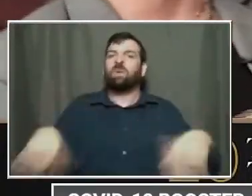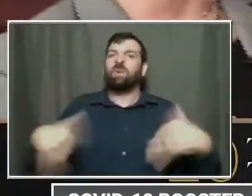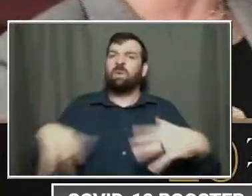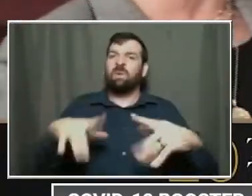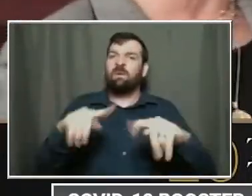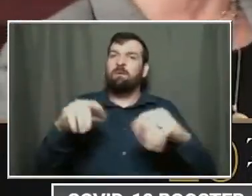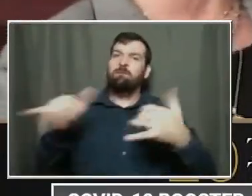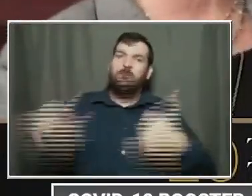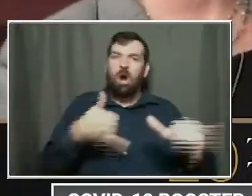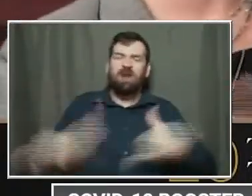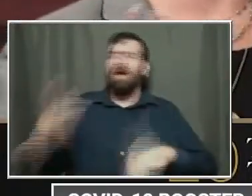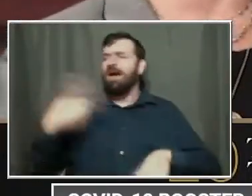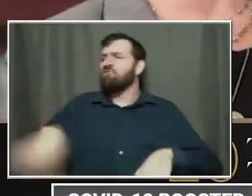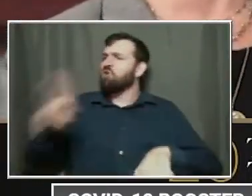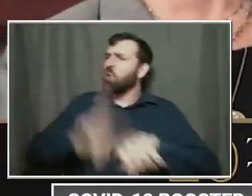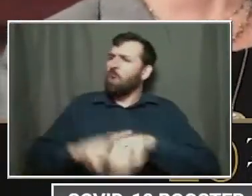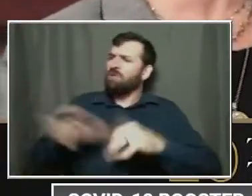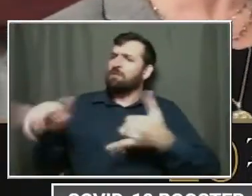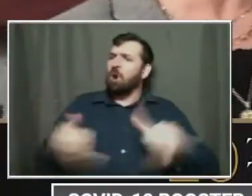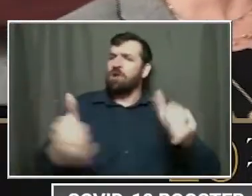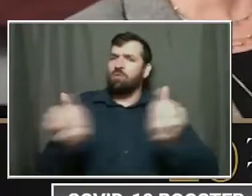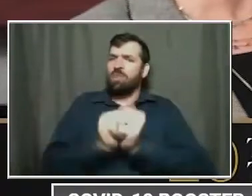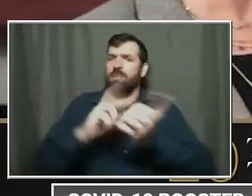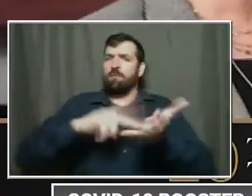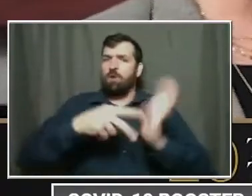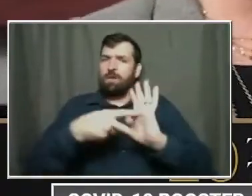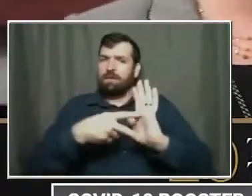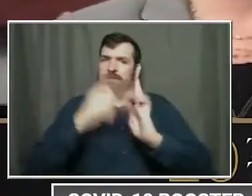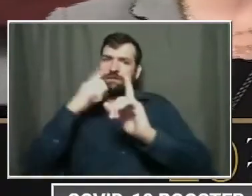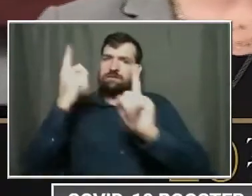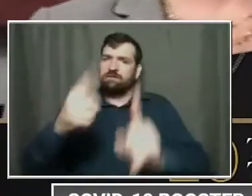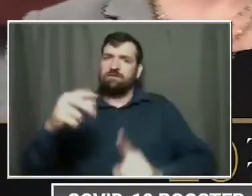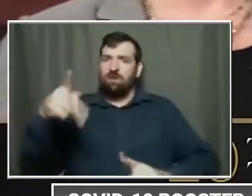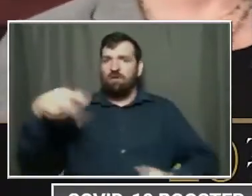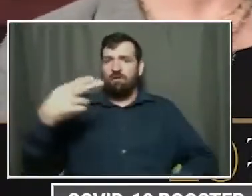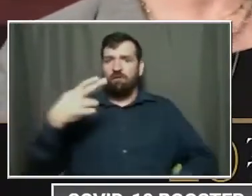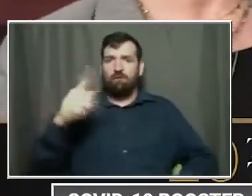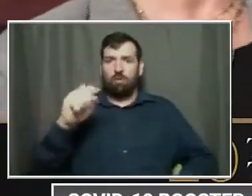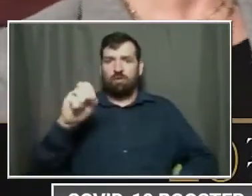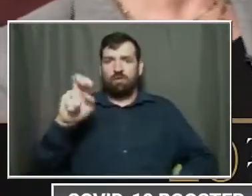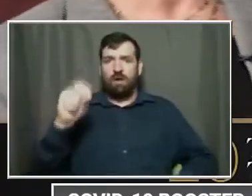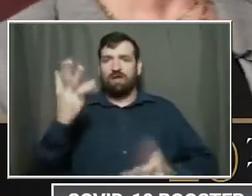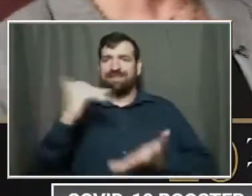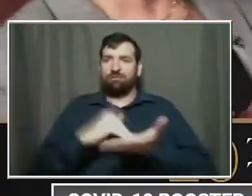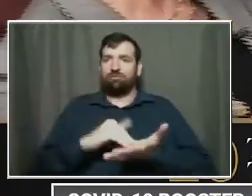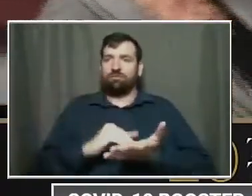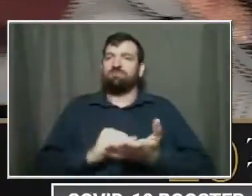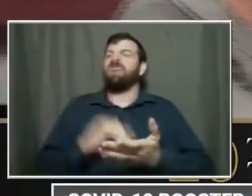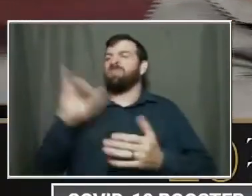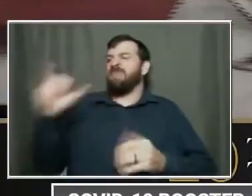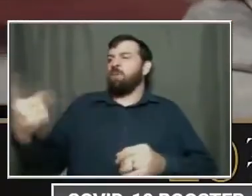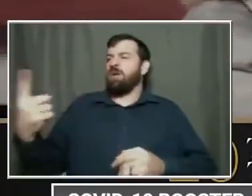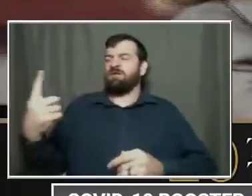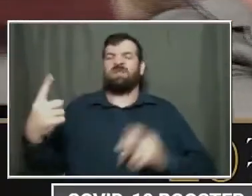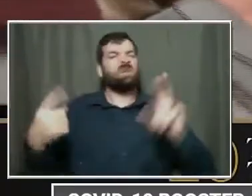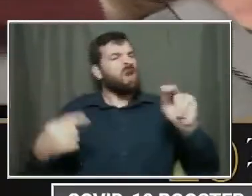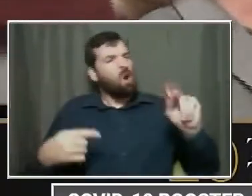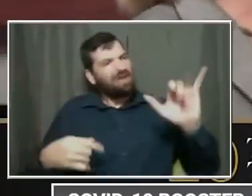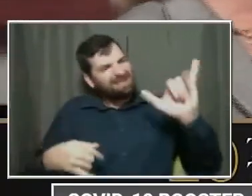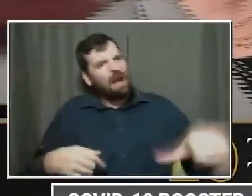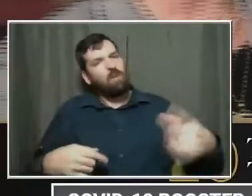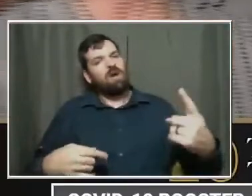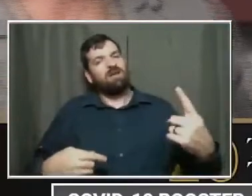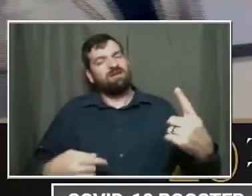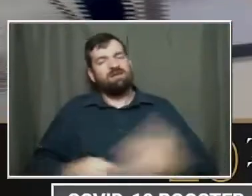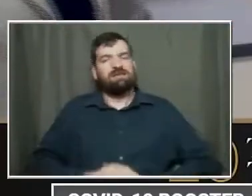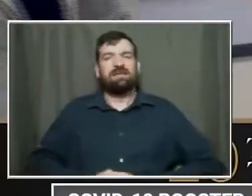course it's a party with a purpose. Proceeds go to our Proton Center. And Bud, it's this one. No, it's this tie, John.